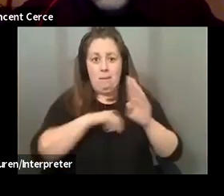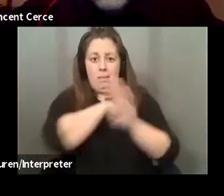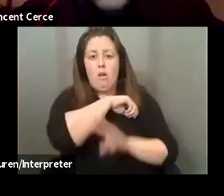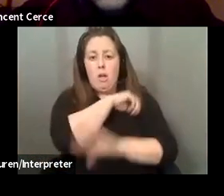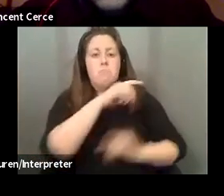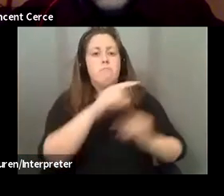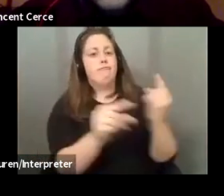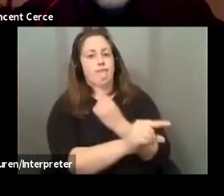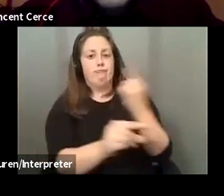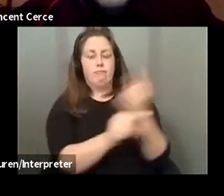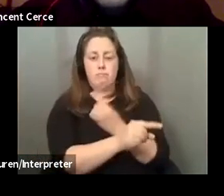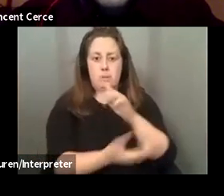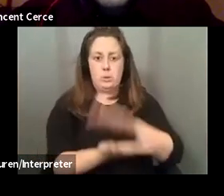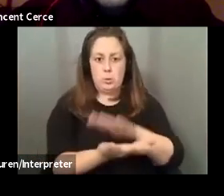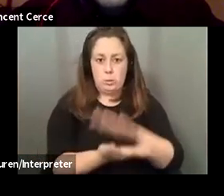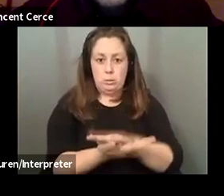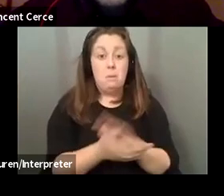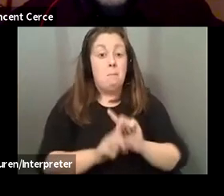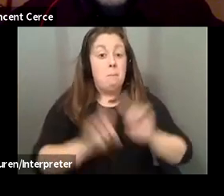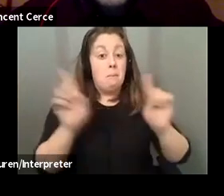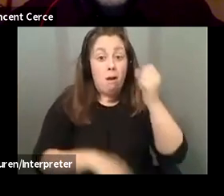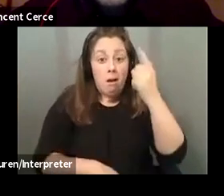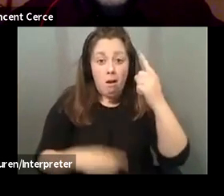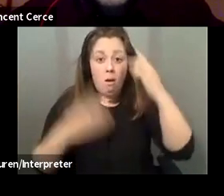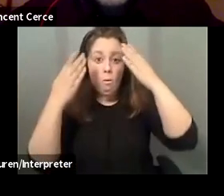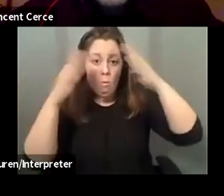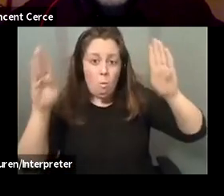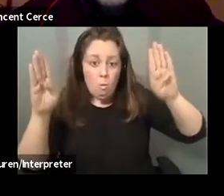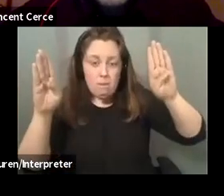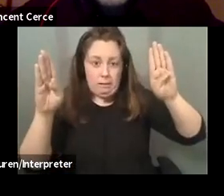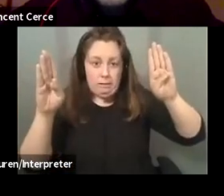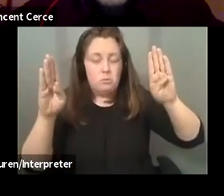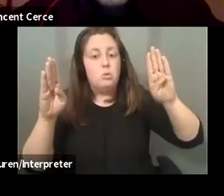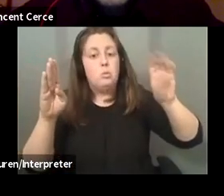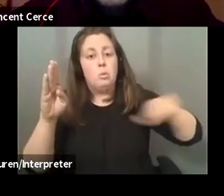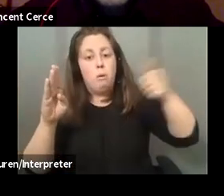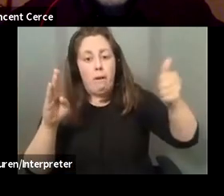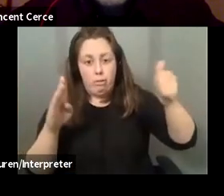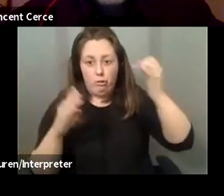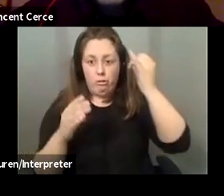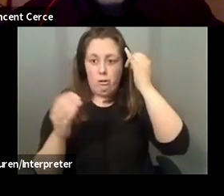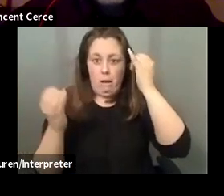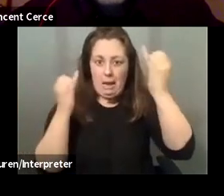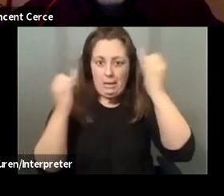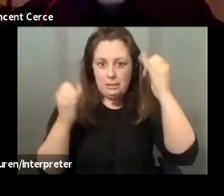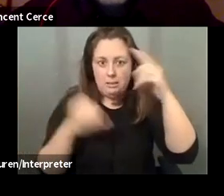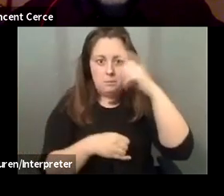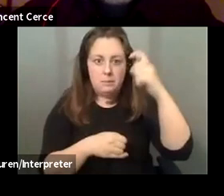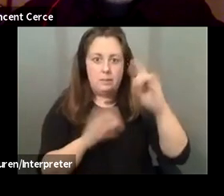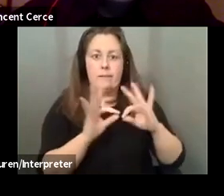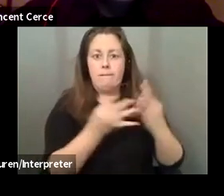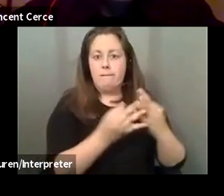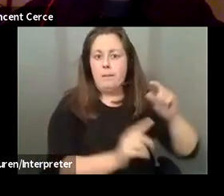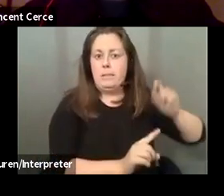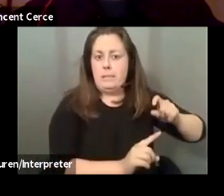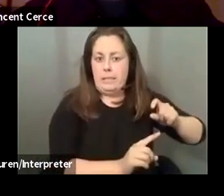sense. However, that we keep ourselves open to potential other ideas because of family needs and the concern for